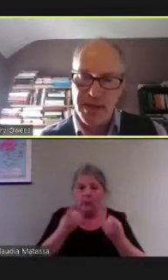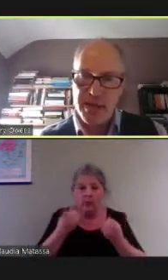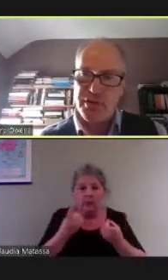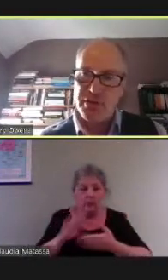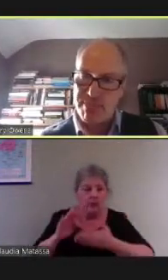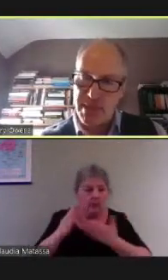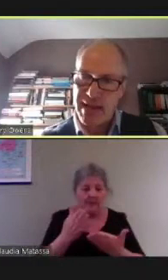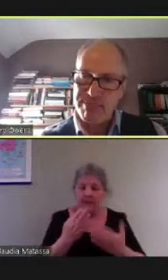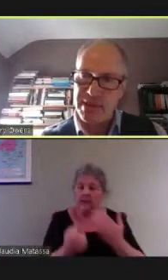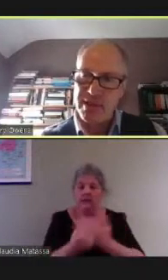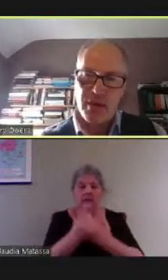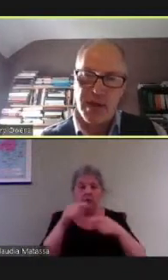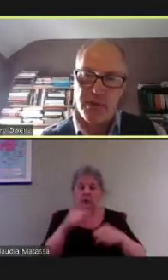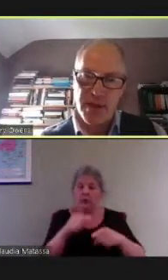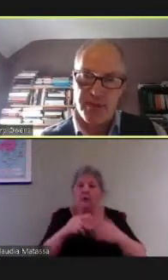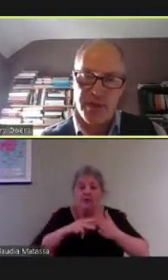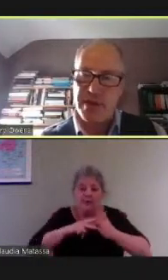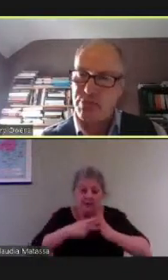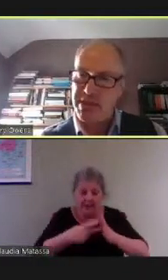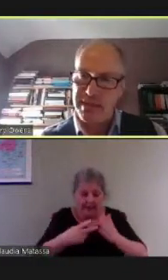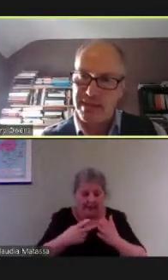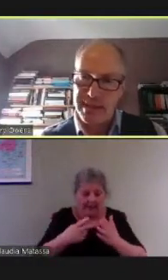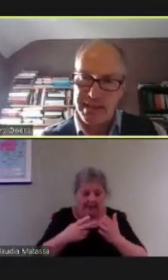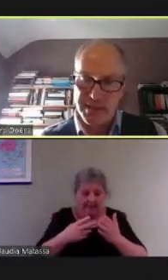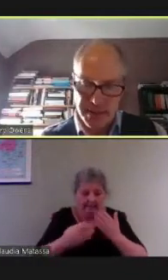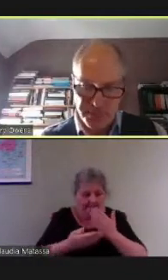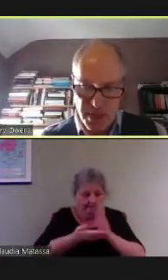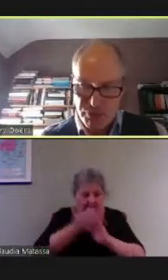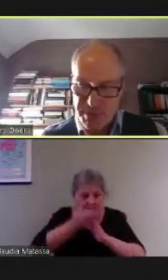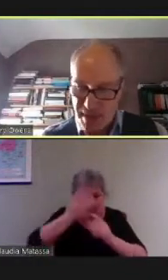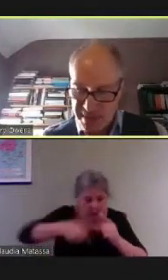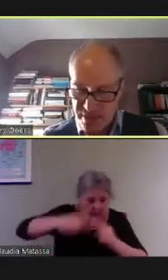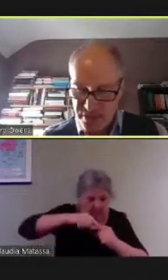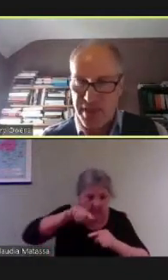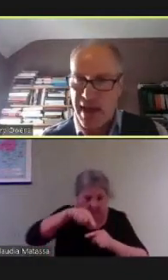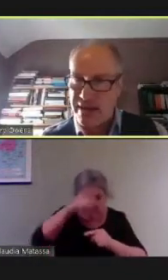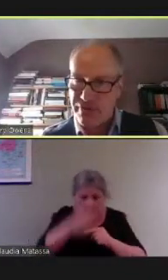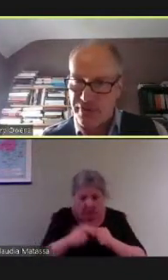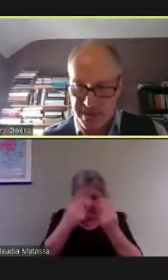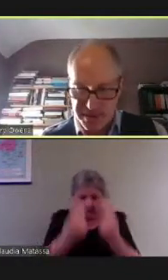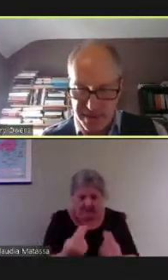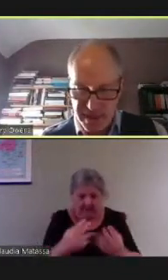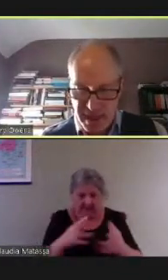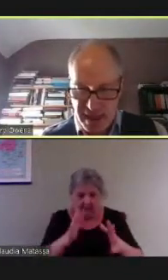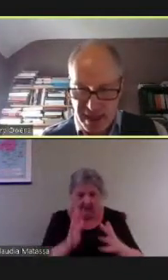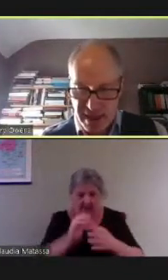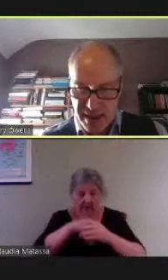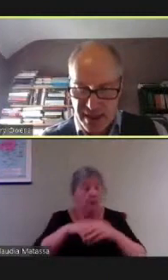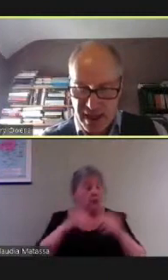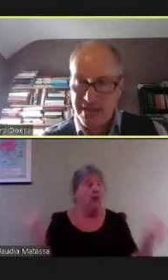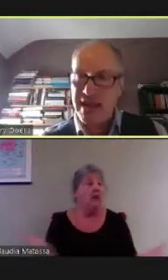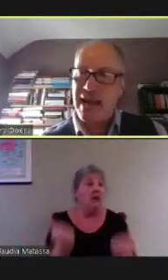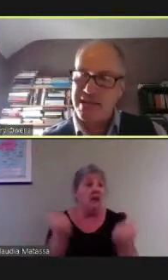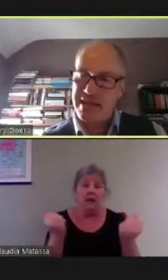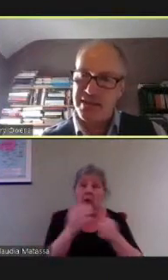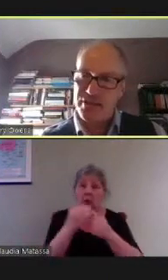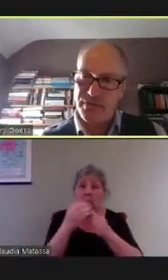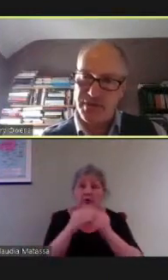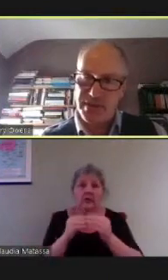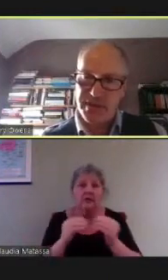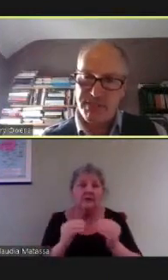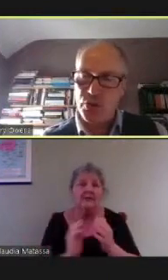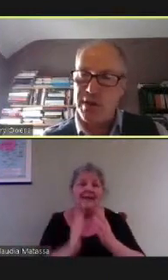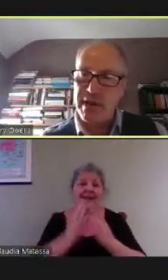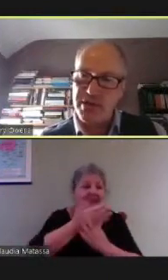issue is, there's a plan built around their presenting needs, which might include any of the things and access